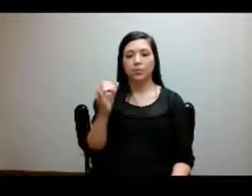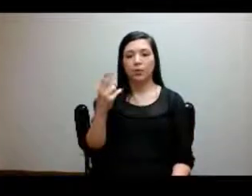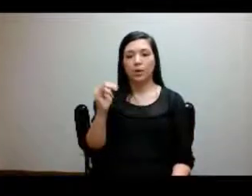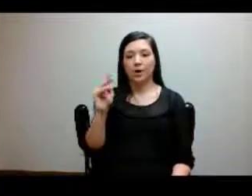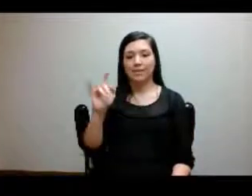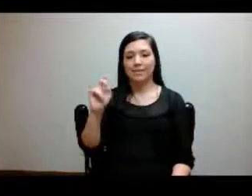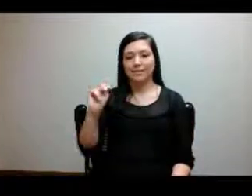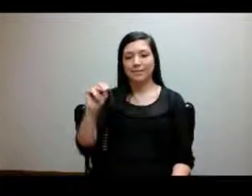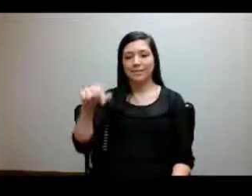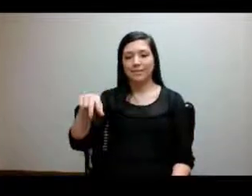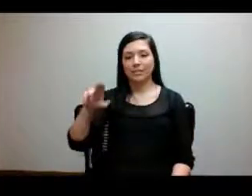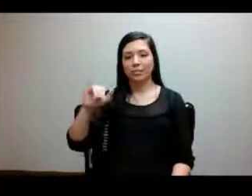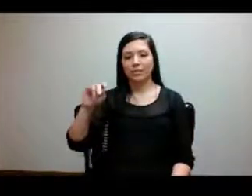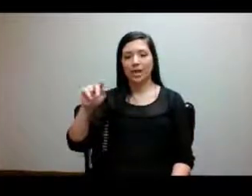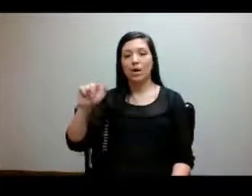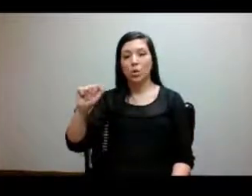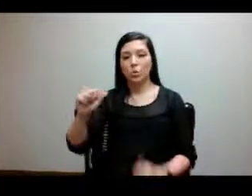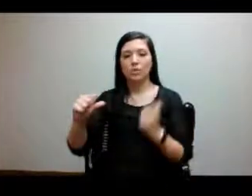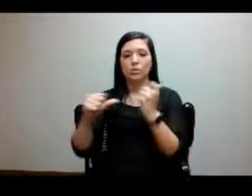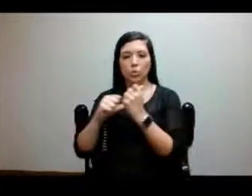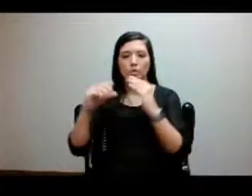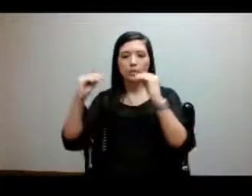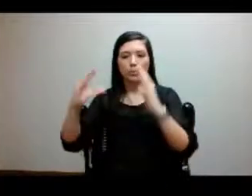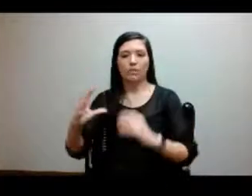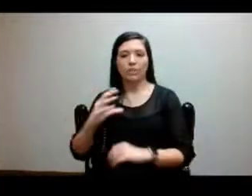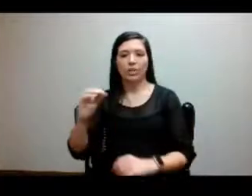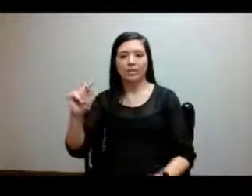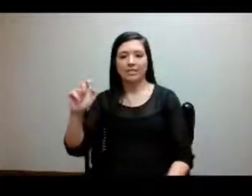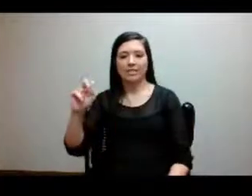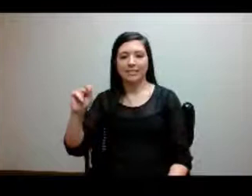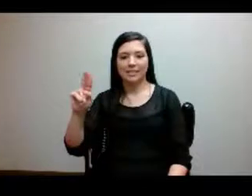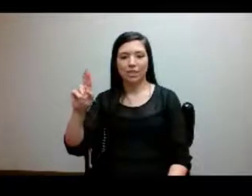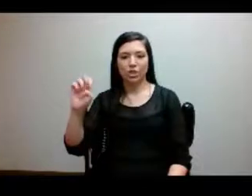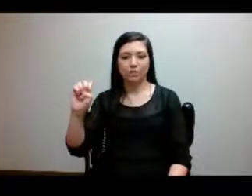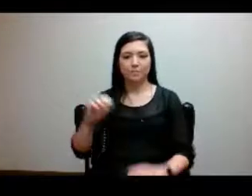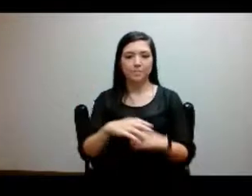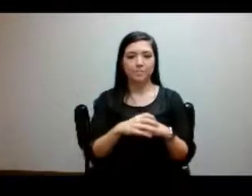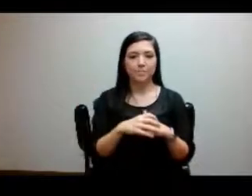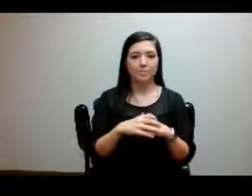was promoted to associate professor and received tenure.